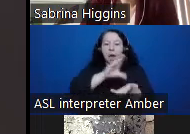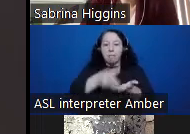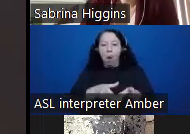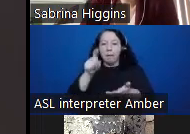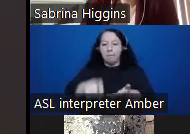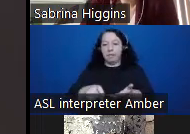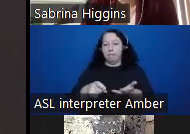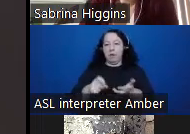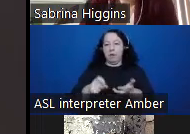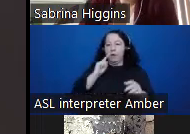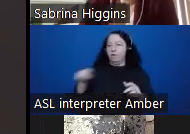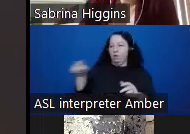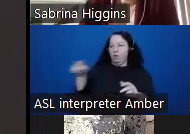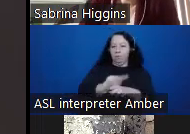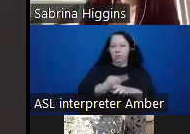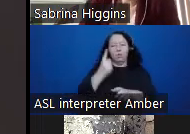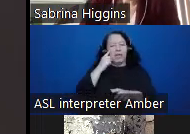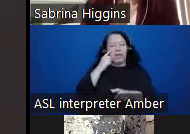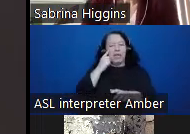of both.